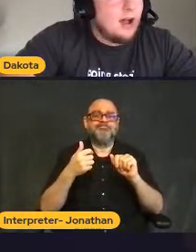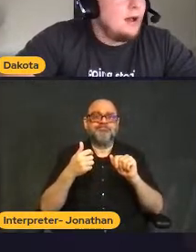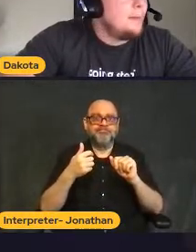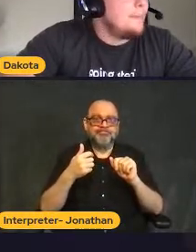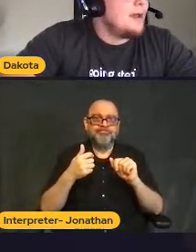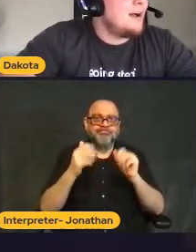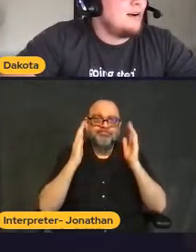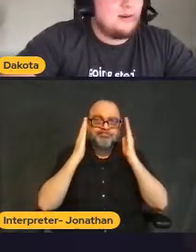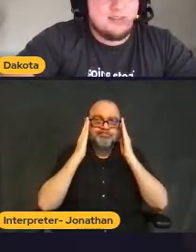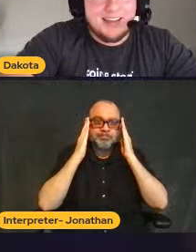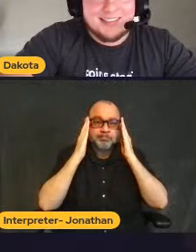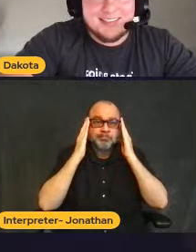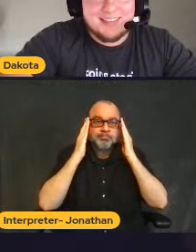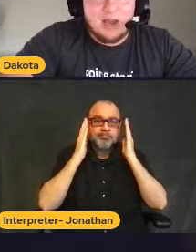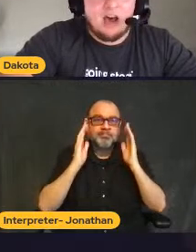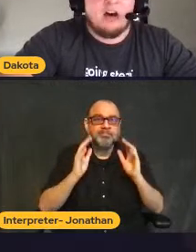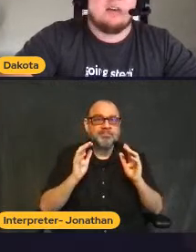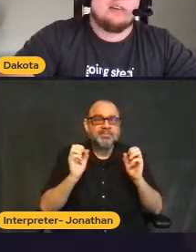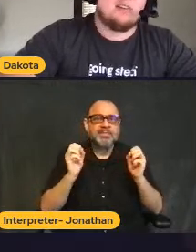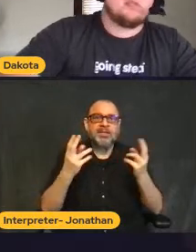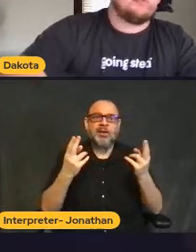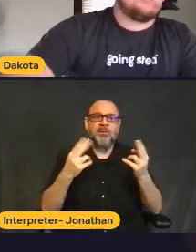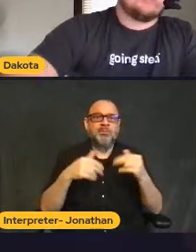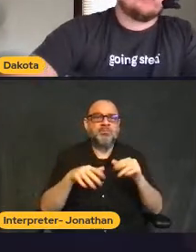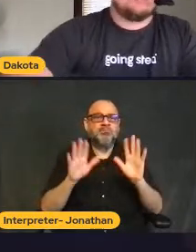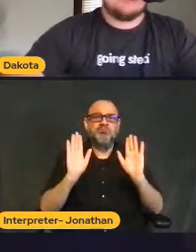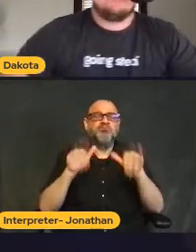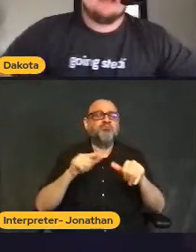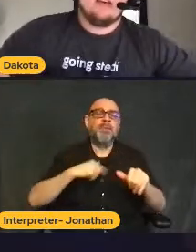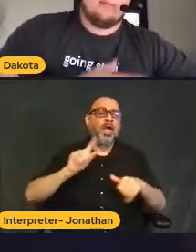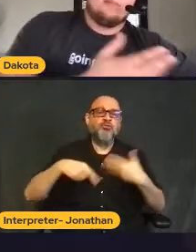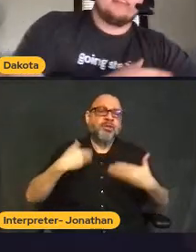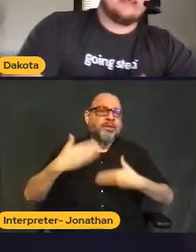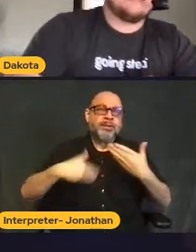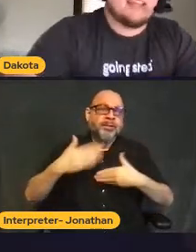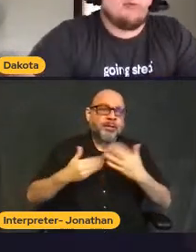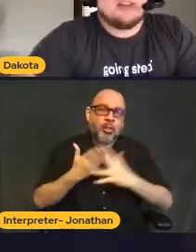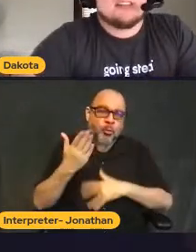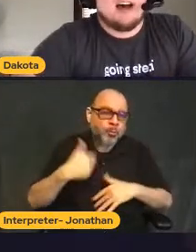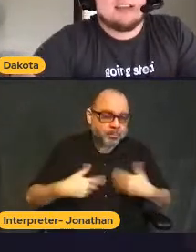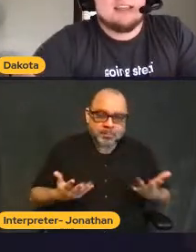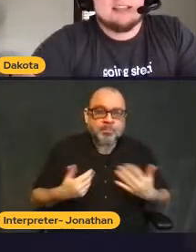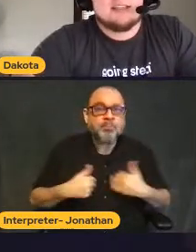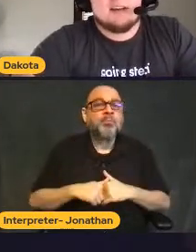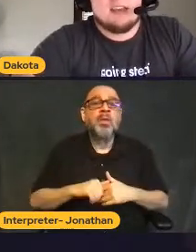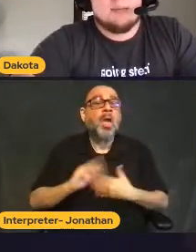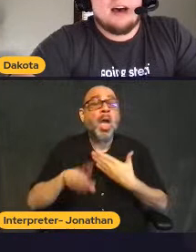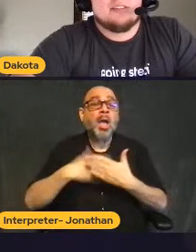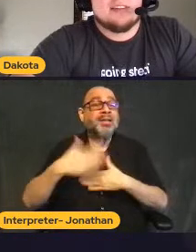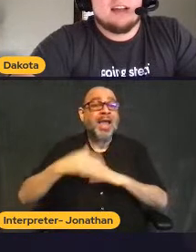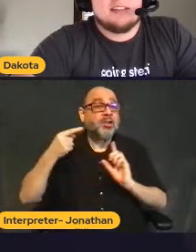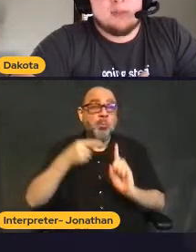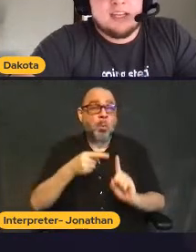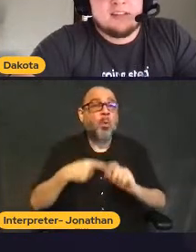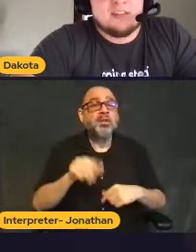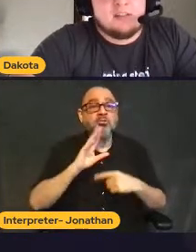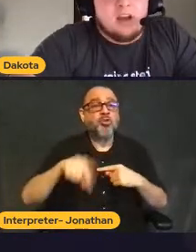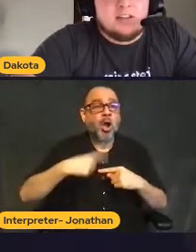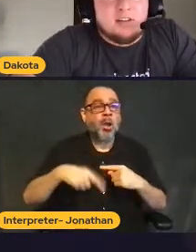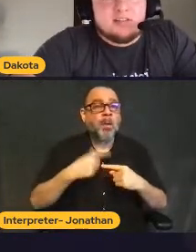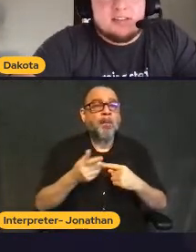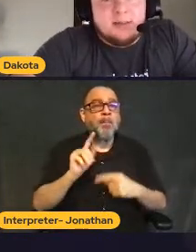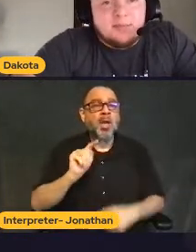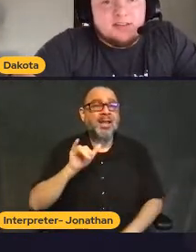Okay. That's. I'll go ahead and I'll just roll through this one. But the next point of the talk is talking about templating out